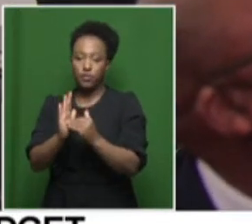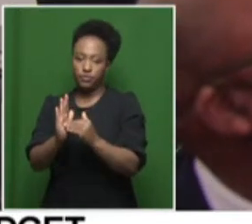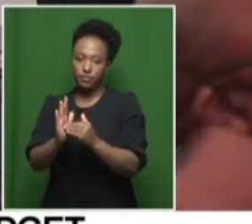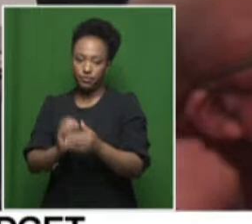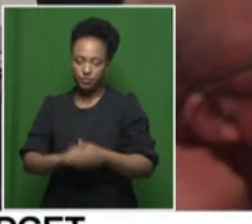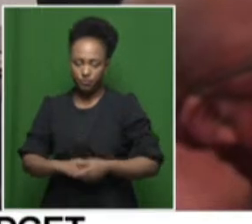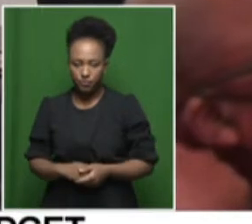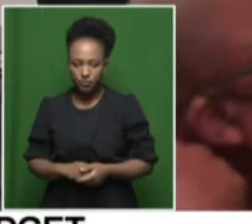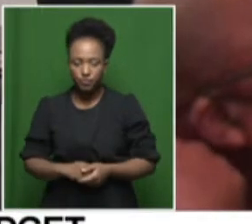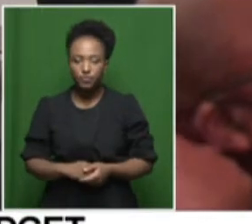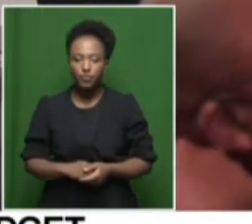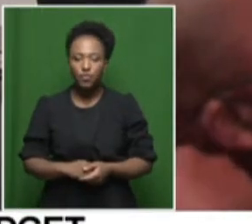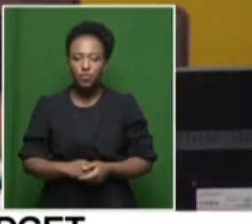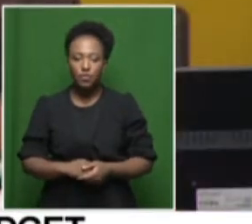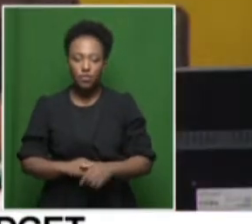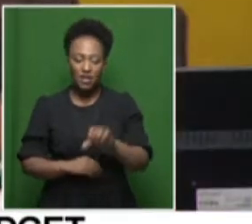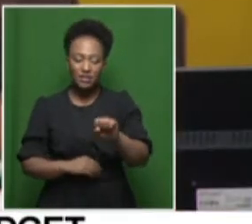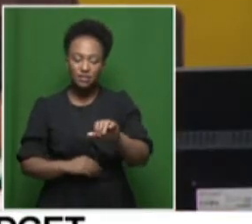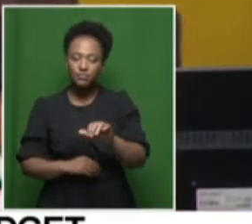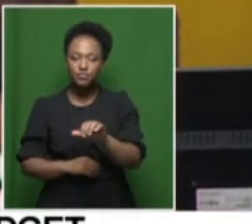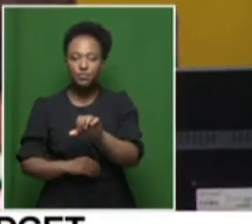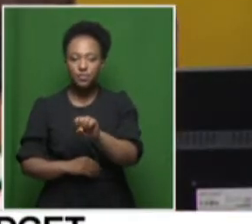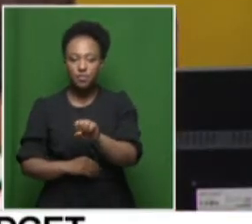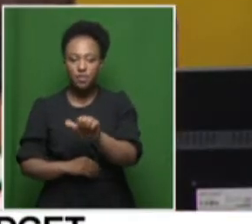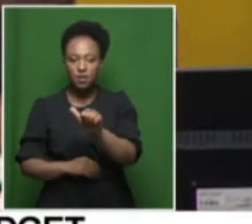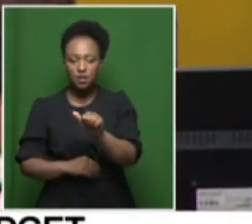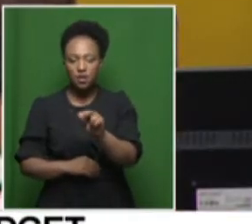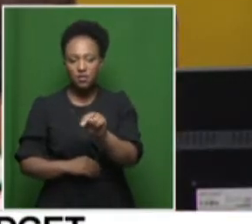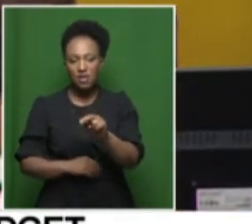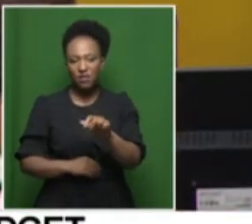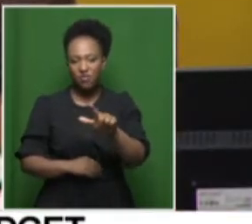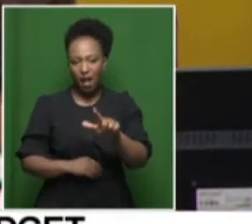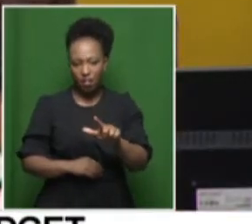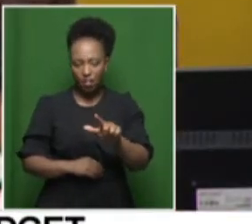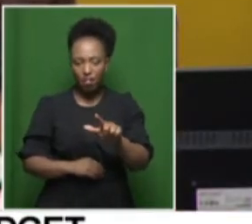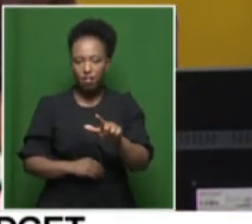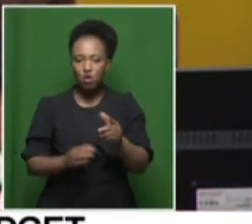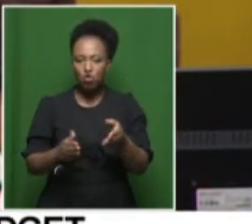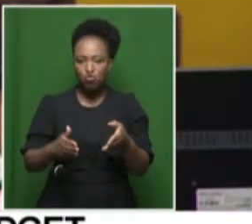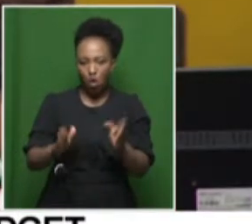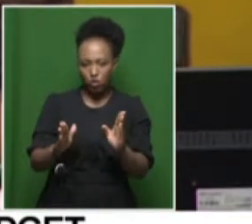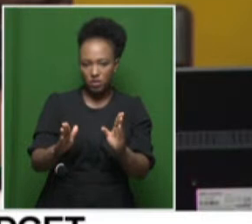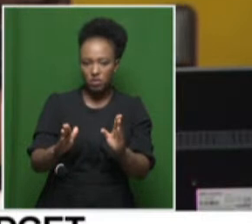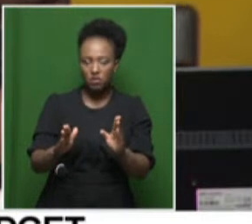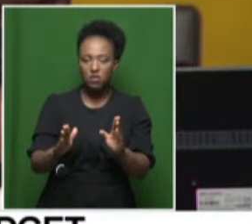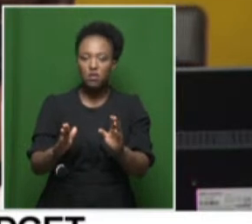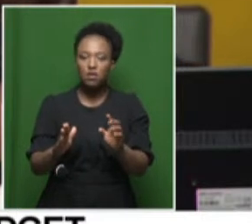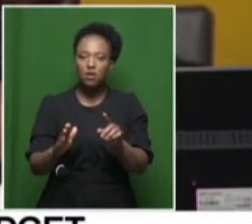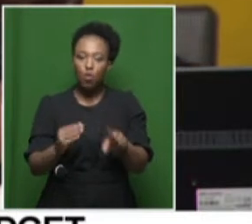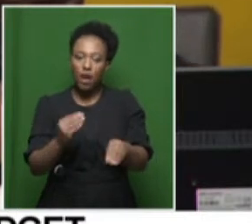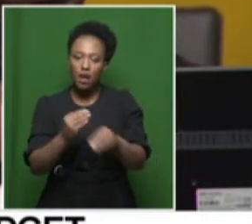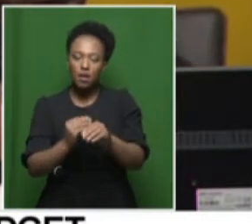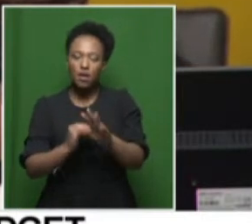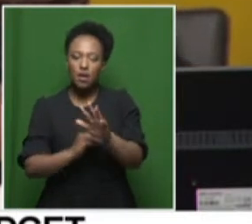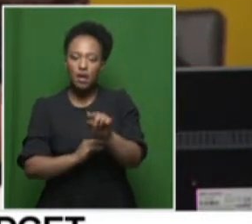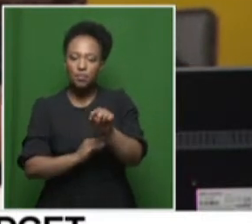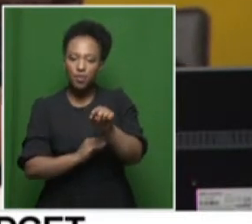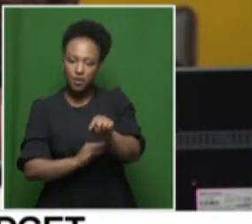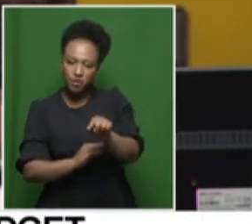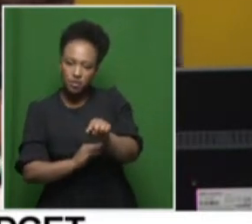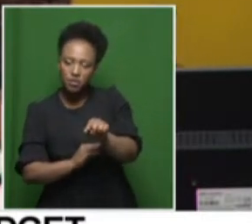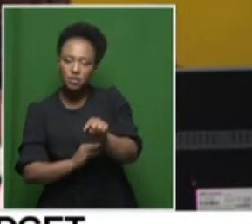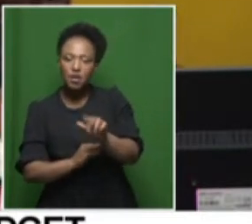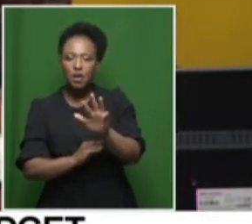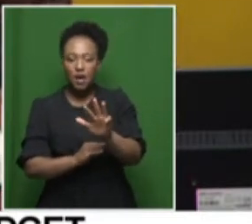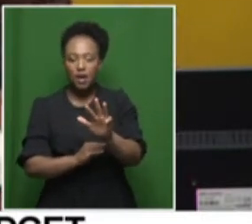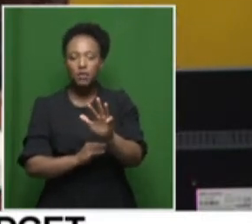The South African National Road Agency receives an additional 9.9 billion for maintaining the non-toll